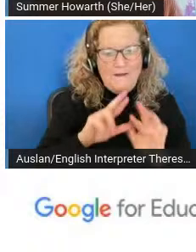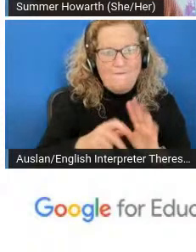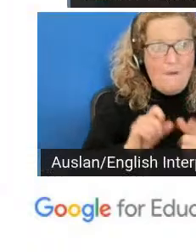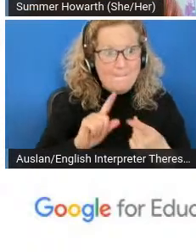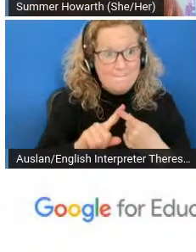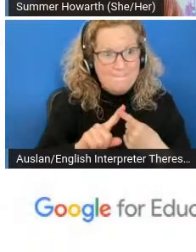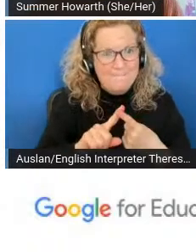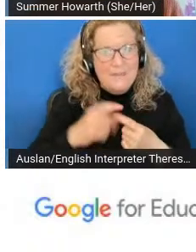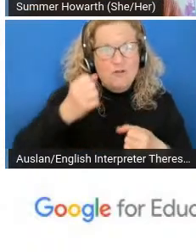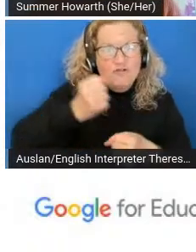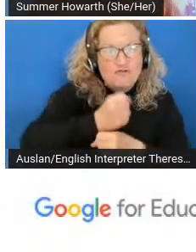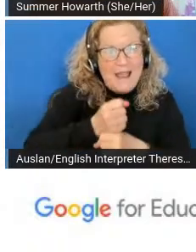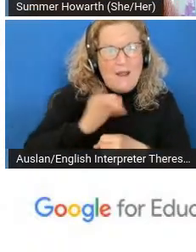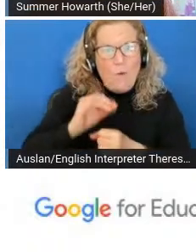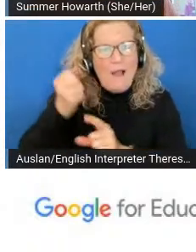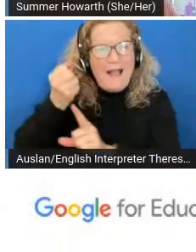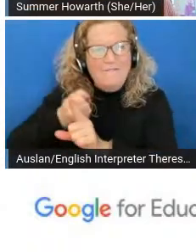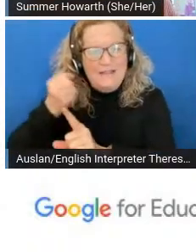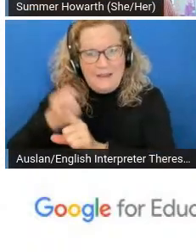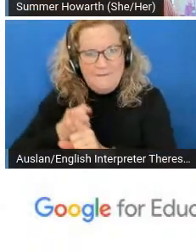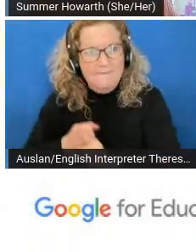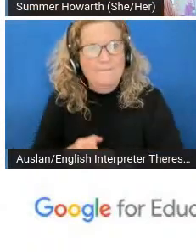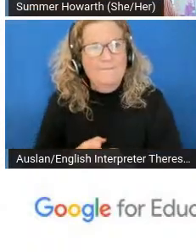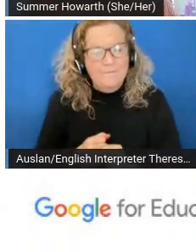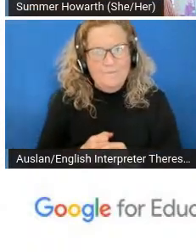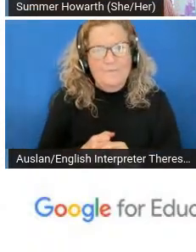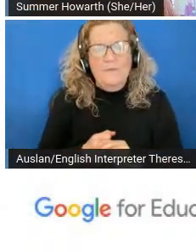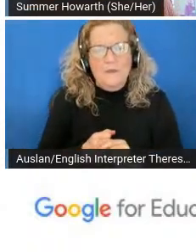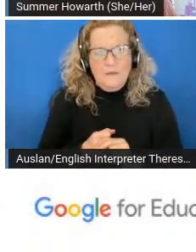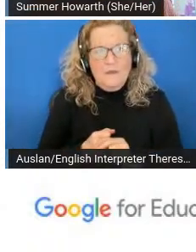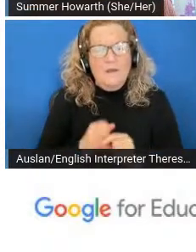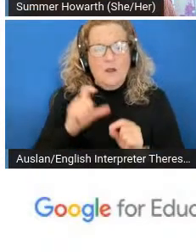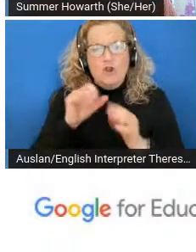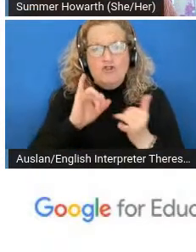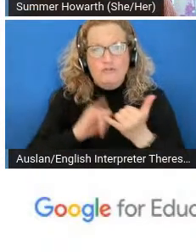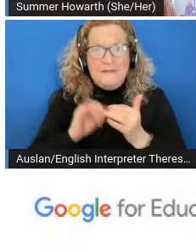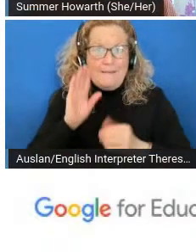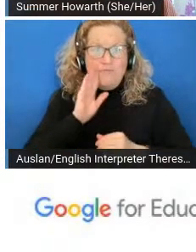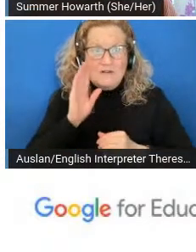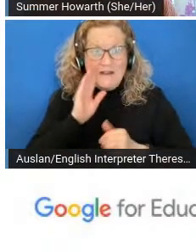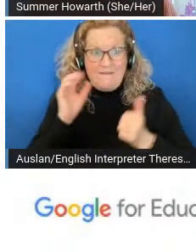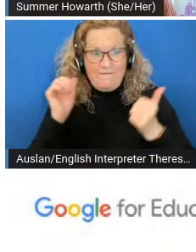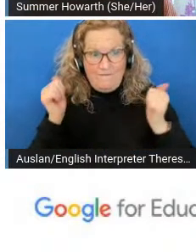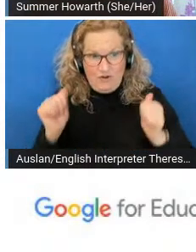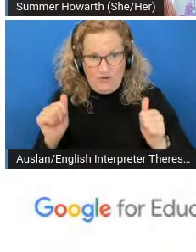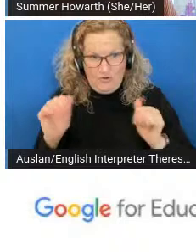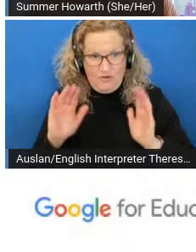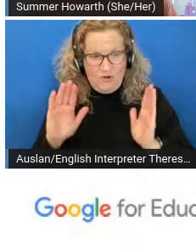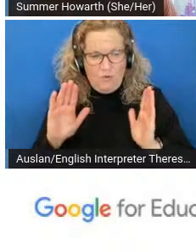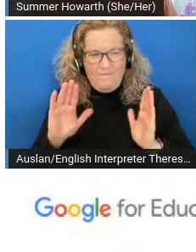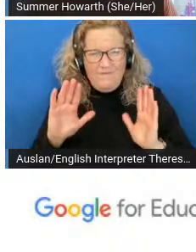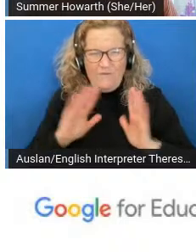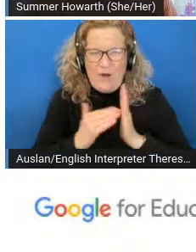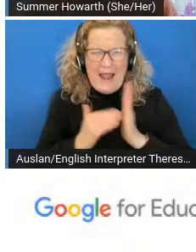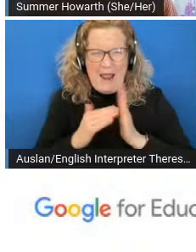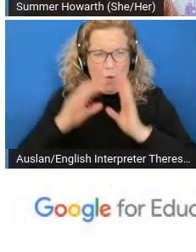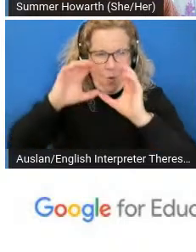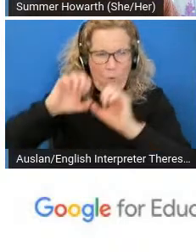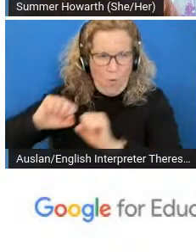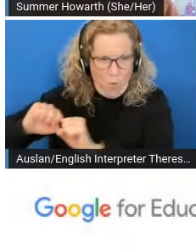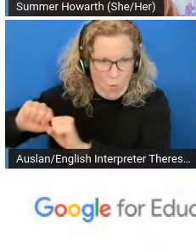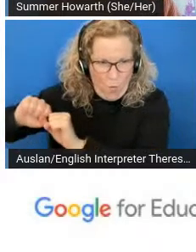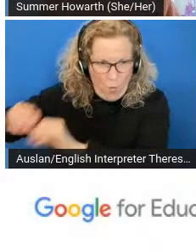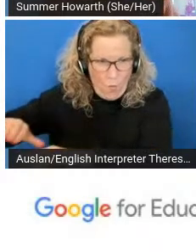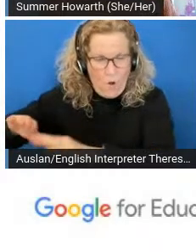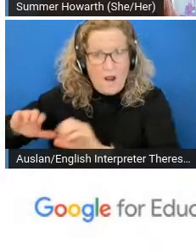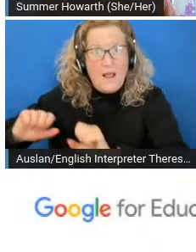advocate. So what we're going to do is I'm just going to come out of the presentation mode and just come into the old messy mode. And I'm